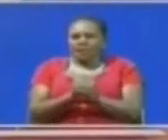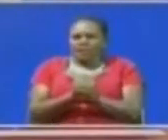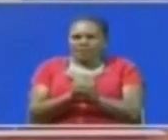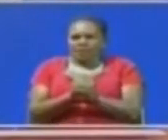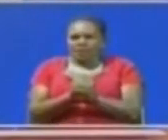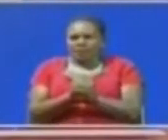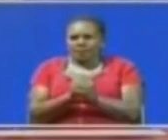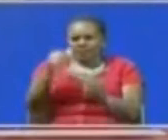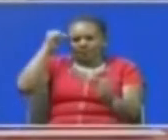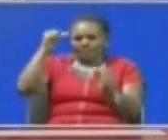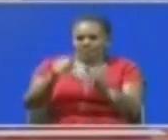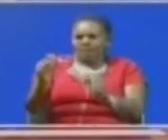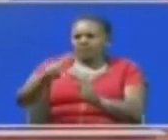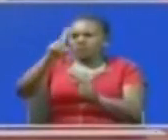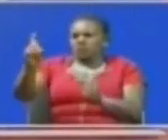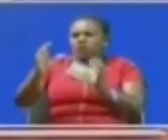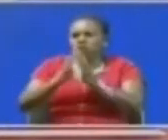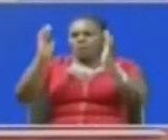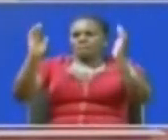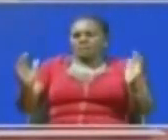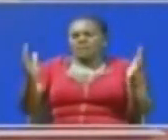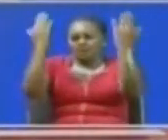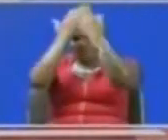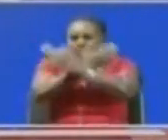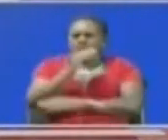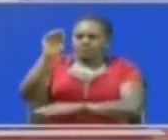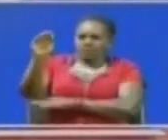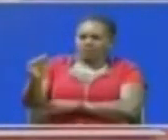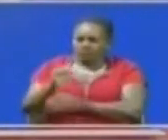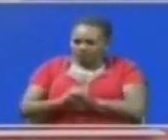Right, and let's remind you of our big question tonight, and we are asking you, how do you think